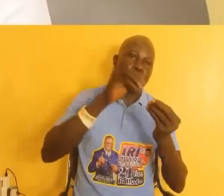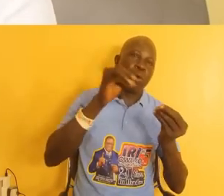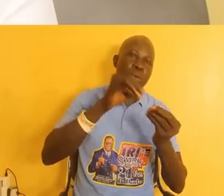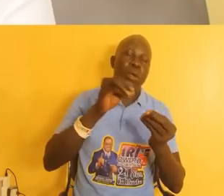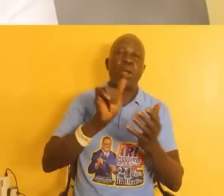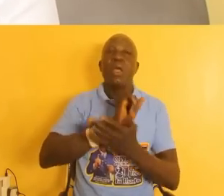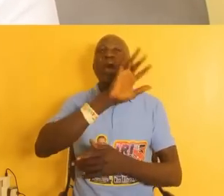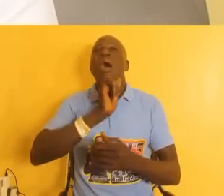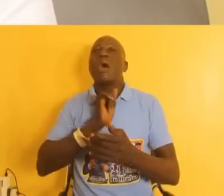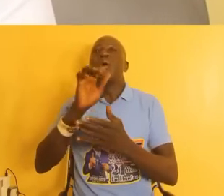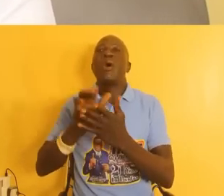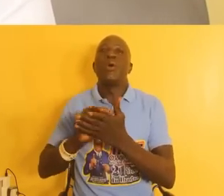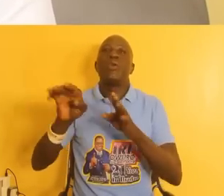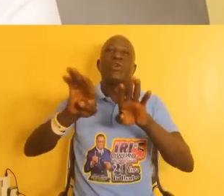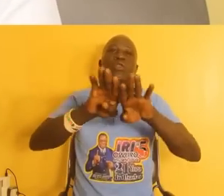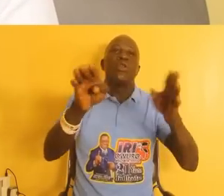will multiply. Open